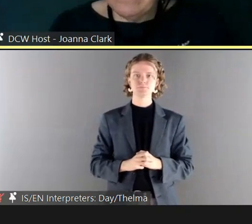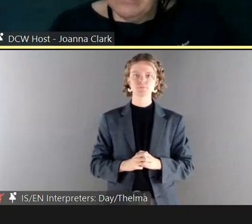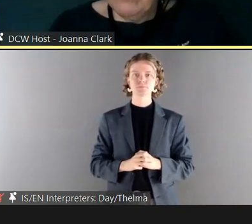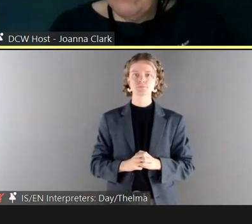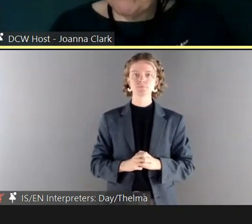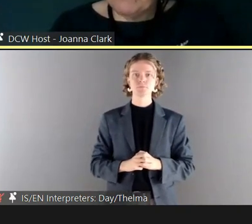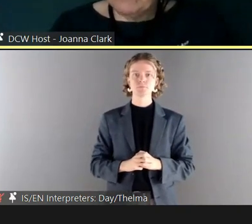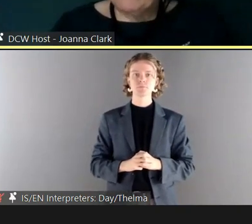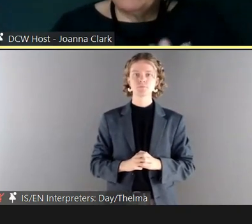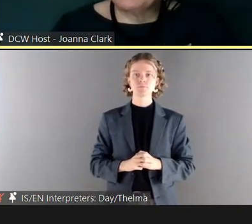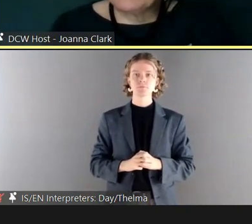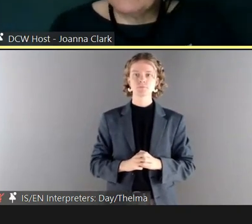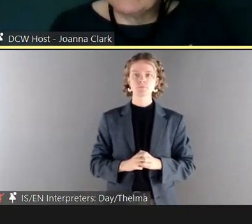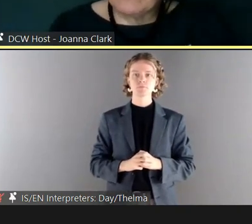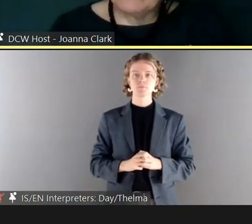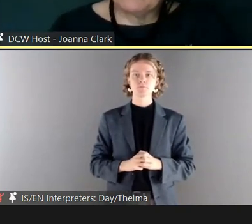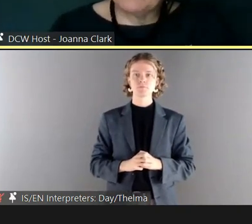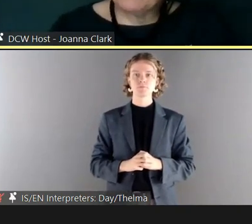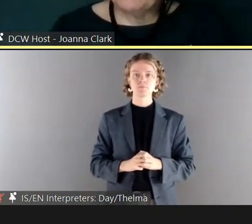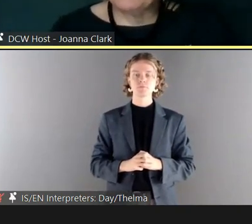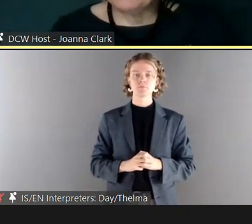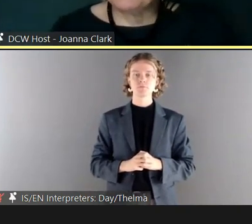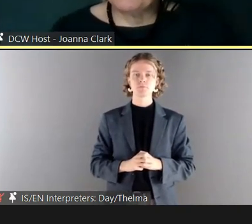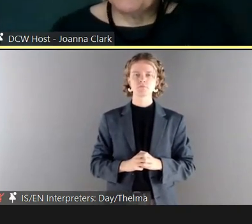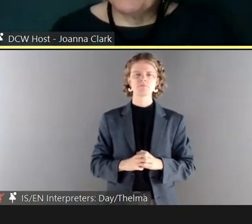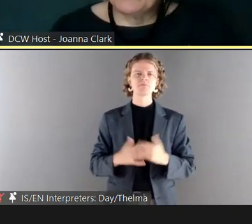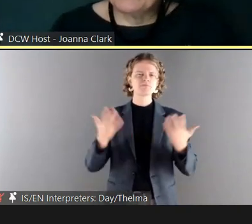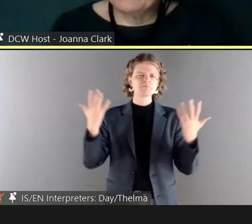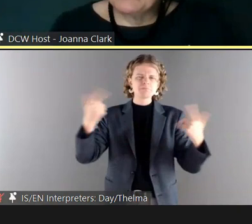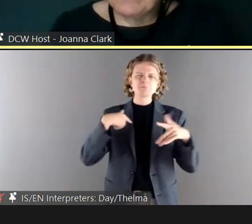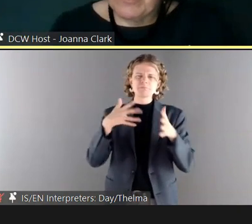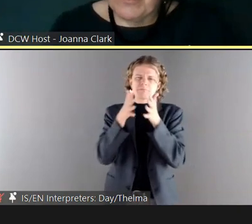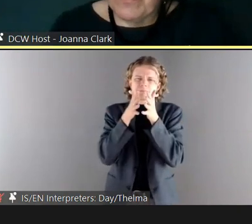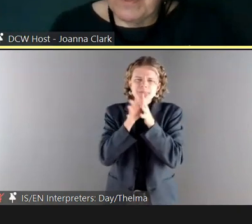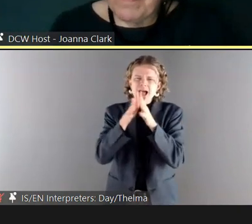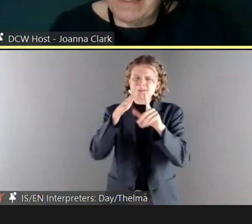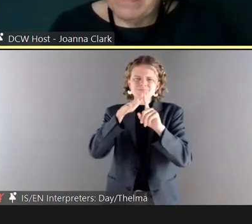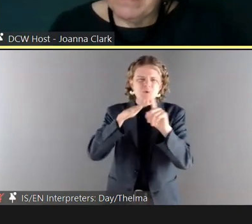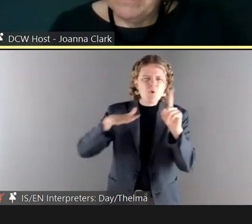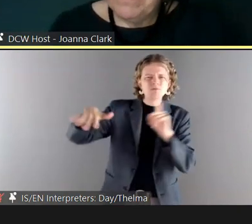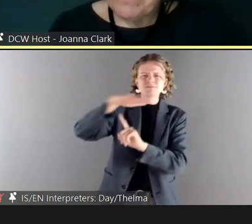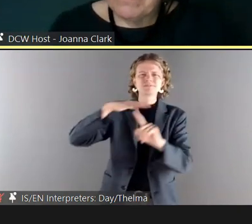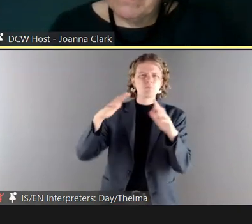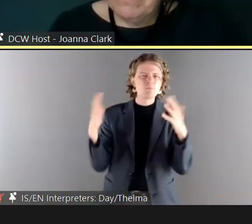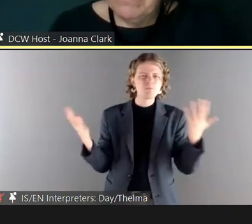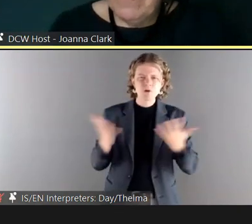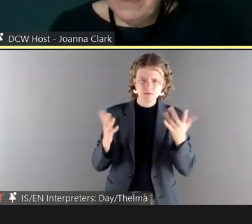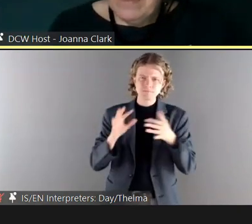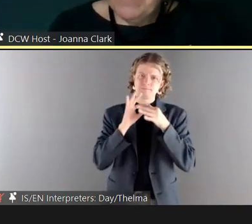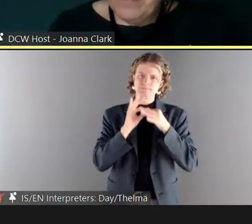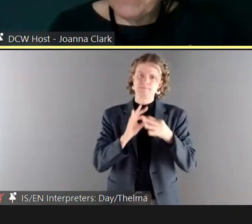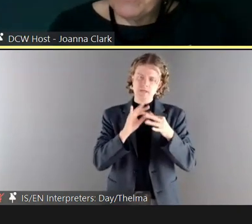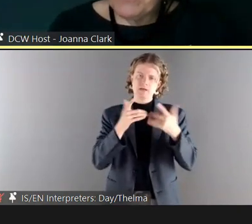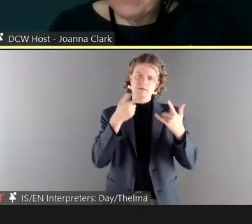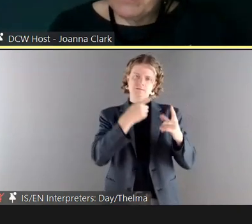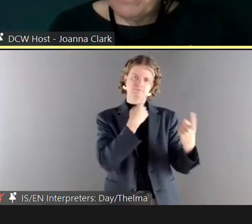Okay, so I'm just going to set a little bit of context before we get into discussion with the panel.